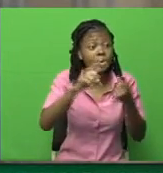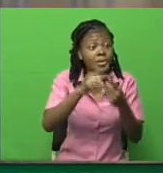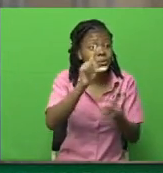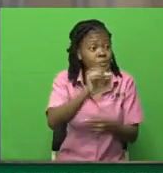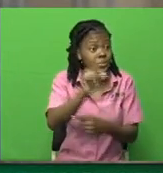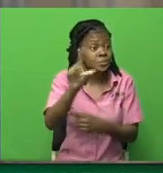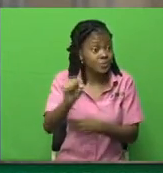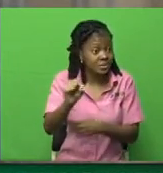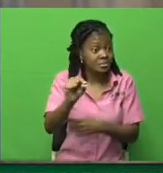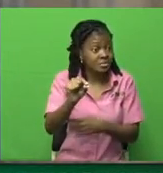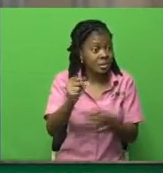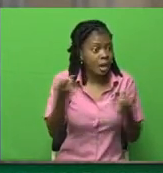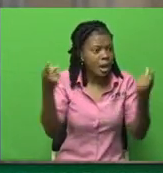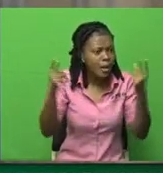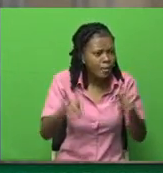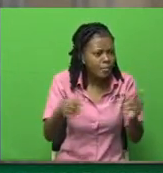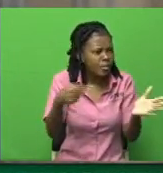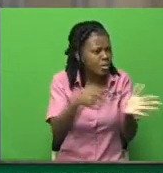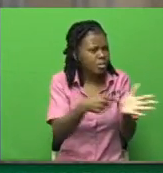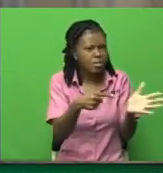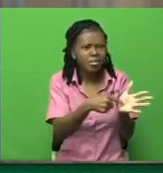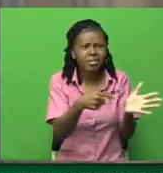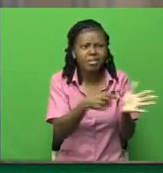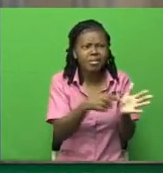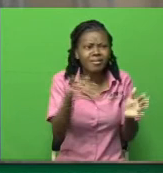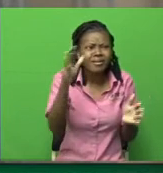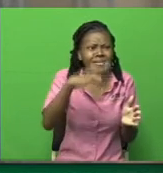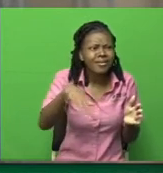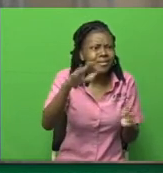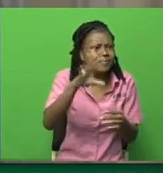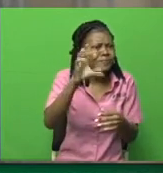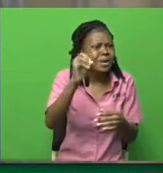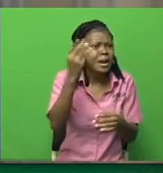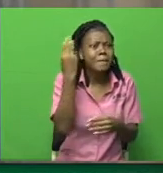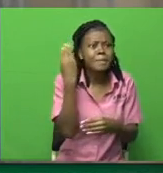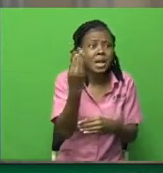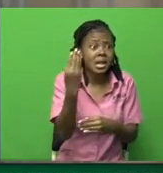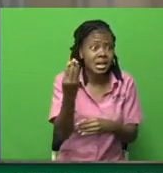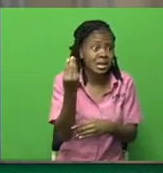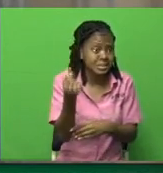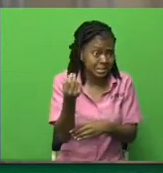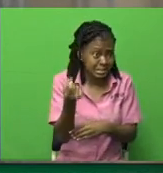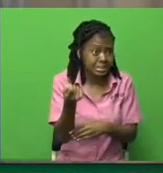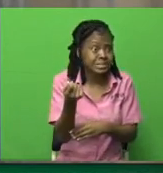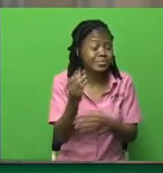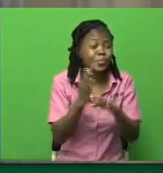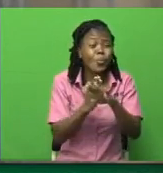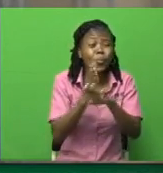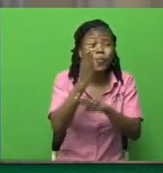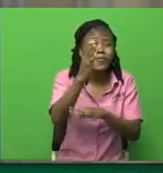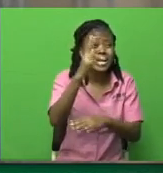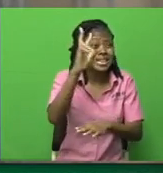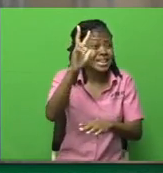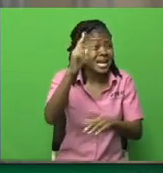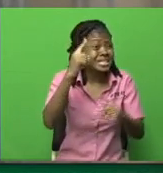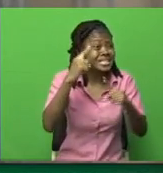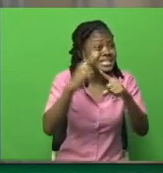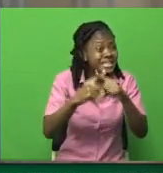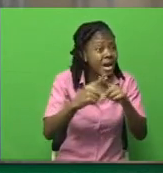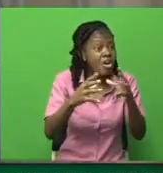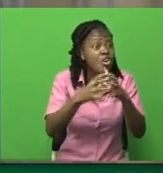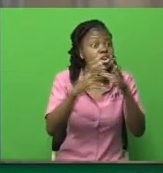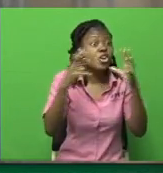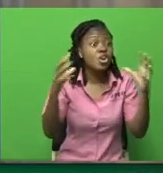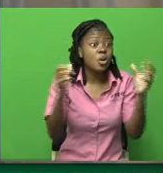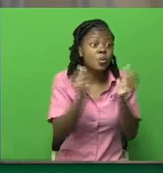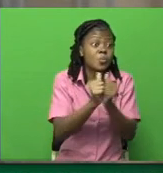his deficits total close to 50 billion dollars more than three times the level incurred under